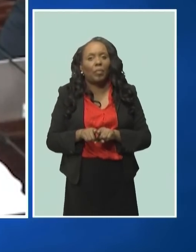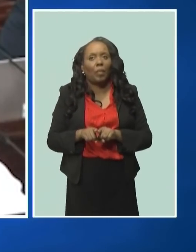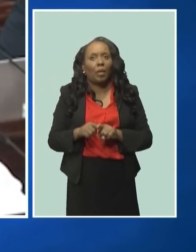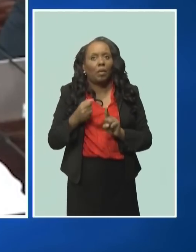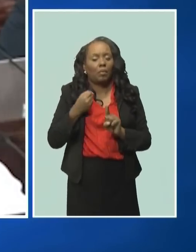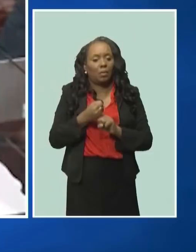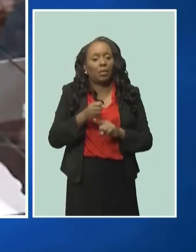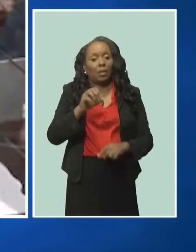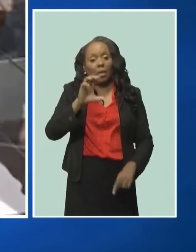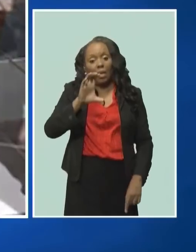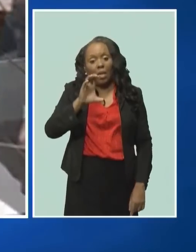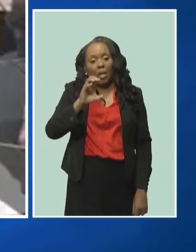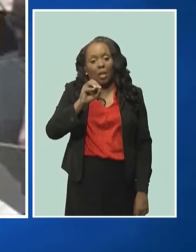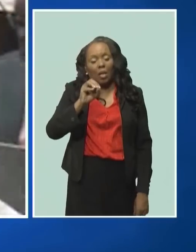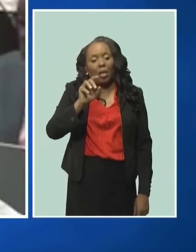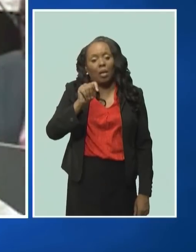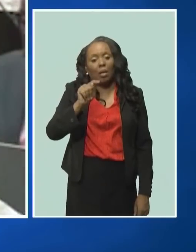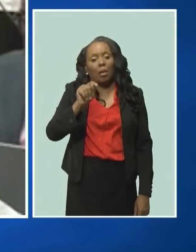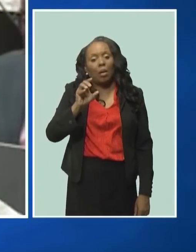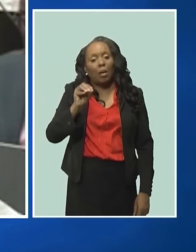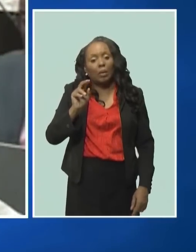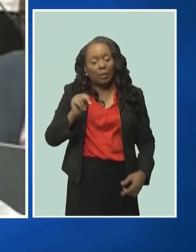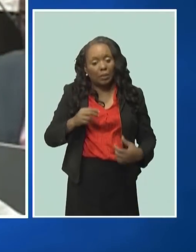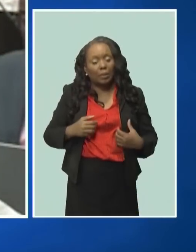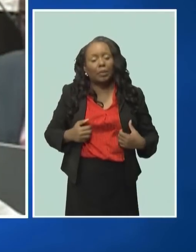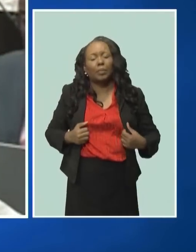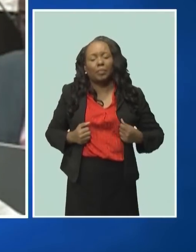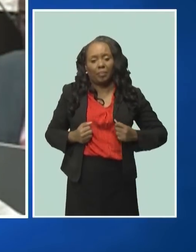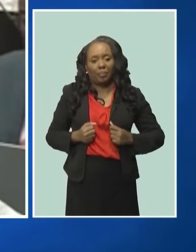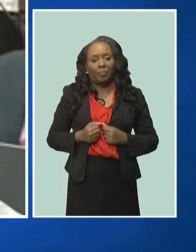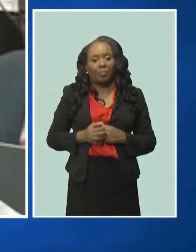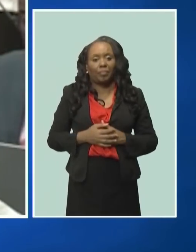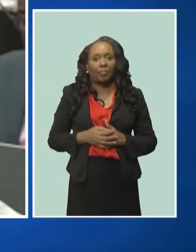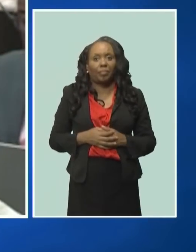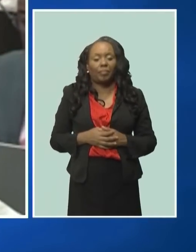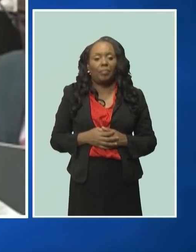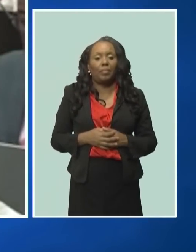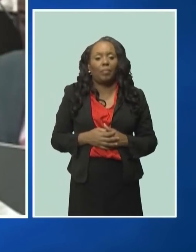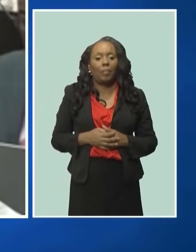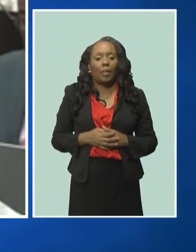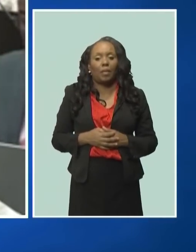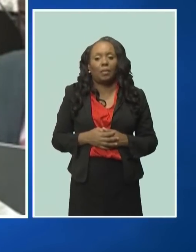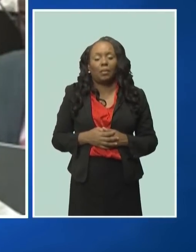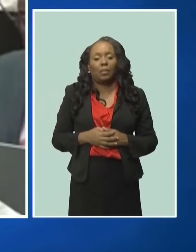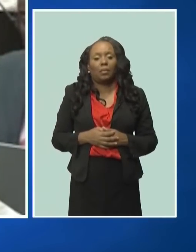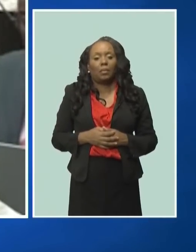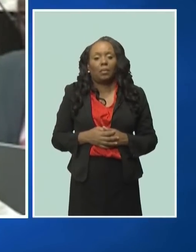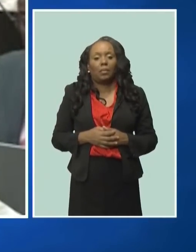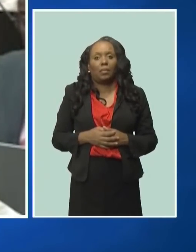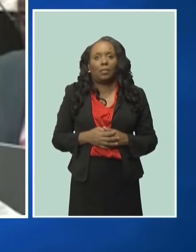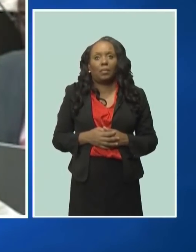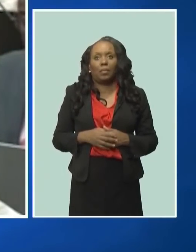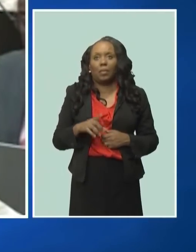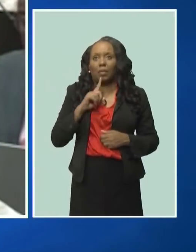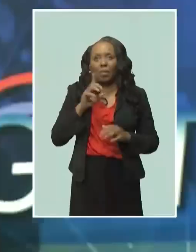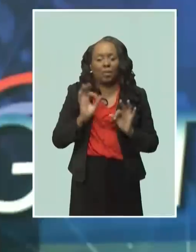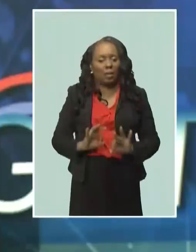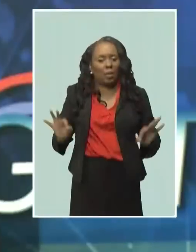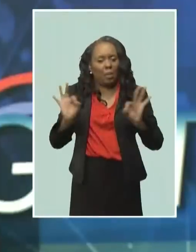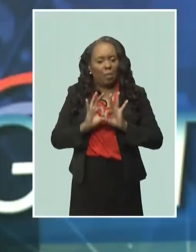crops, cotton. So it's also affecting cotton. And these are of great importance to